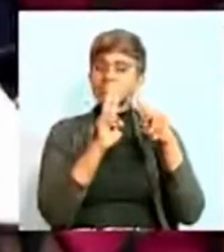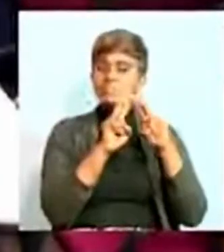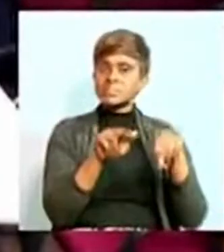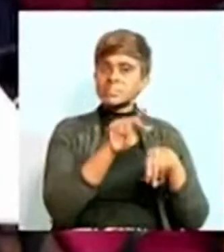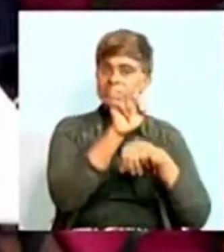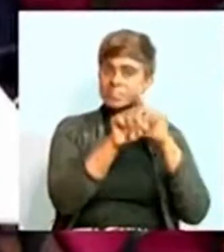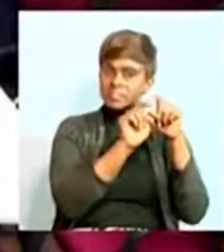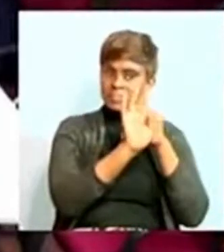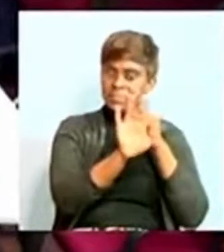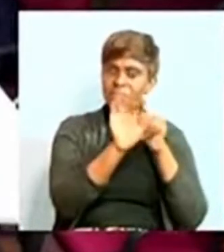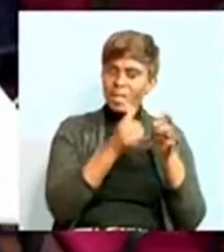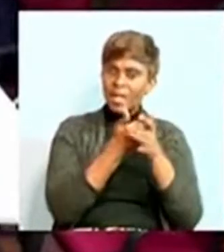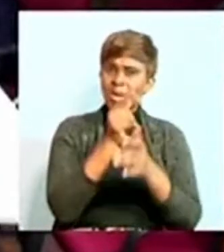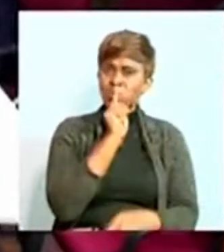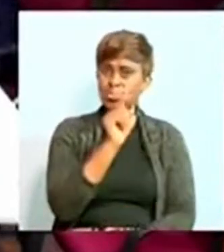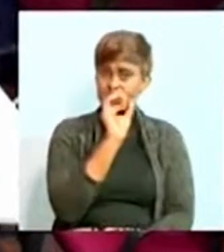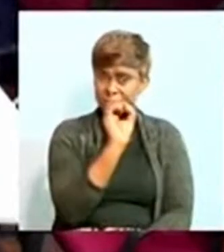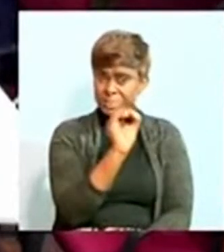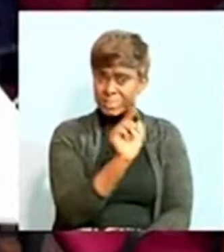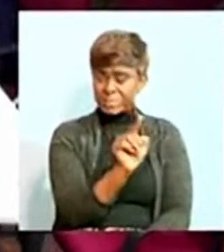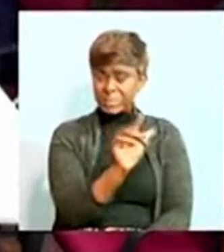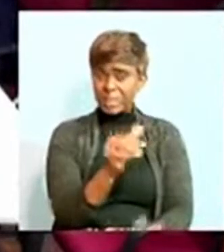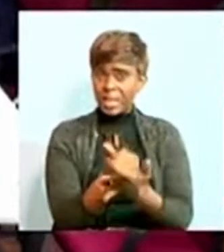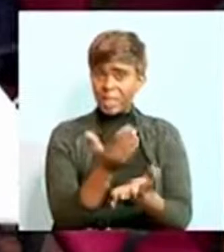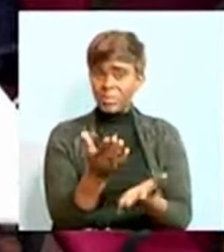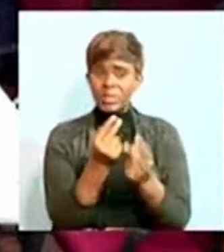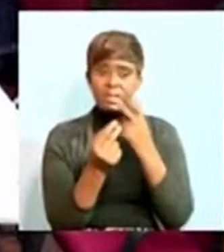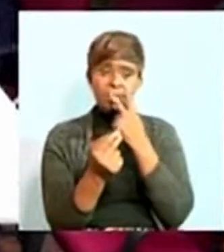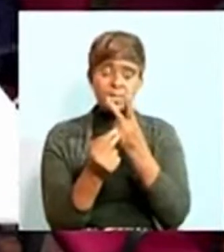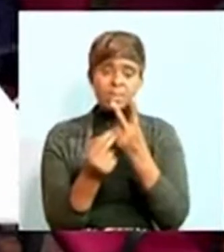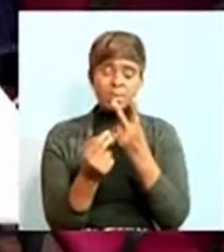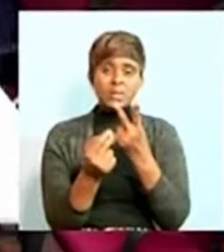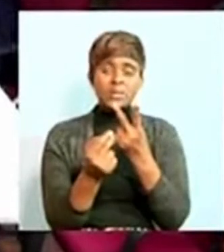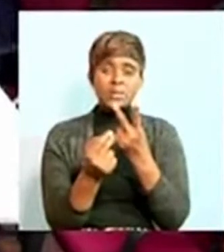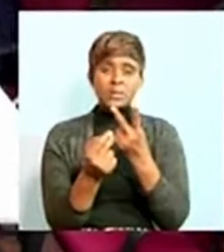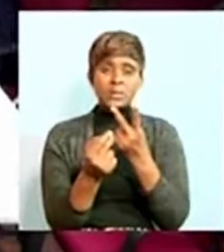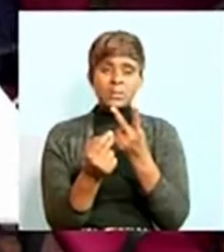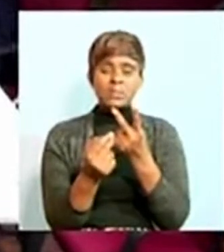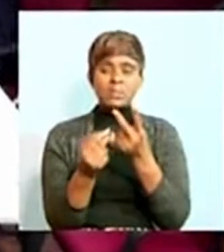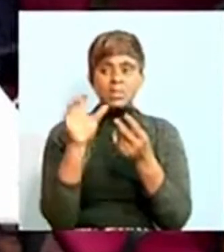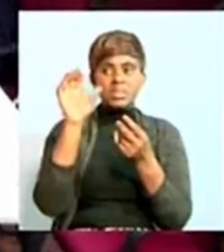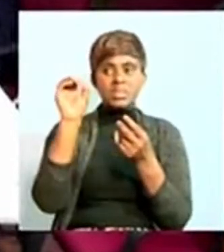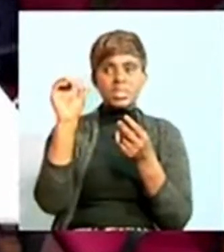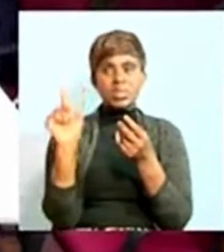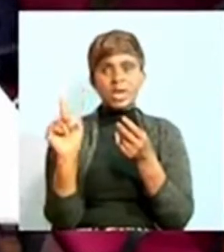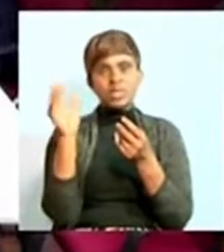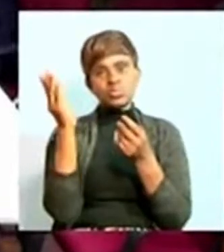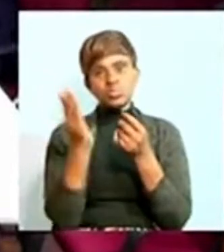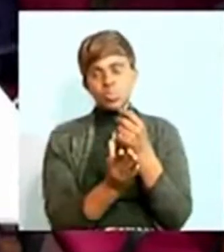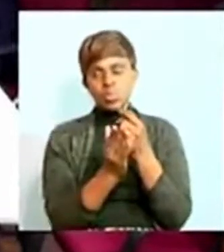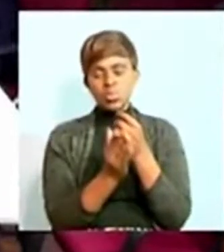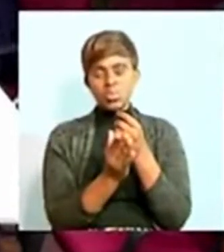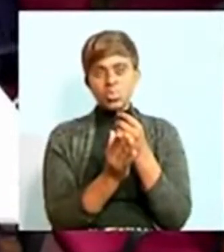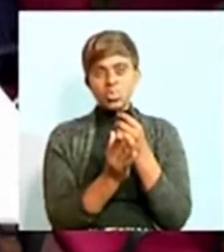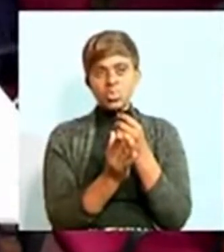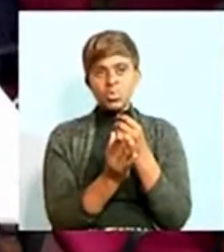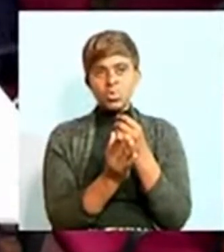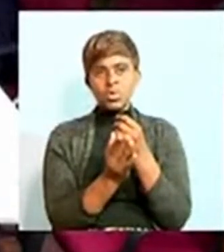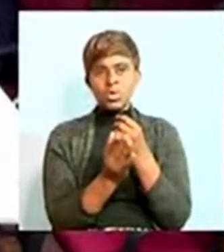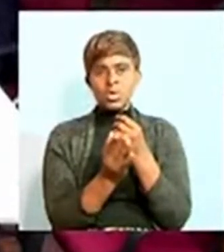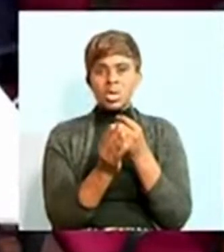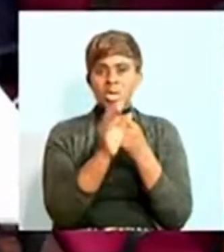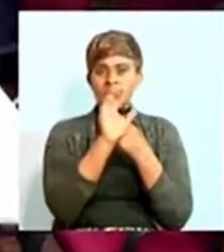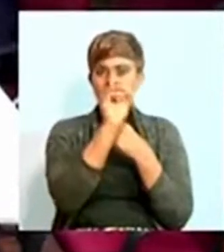question. How authentic is this? Look at 01 stroke, the first